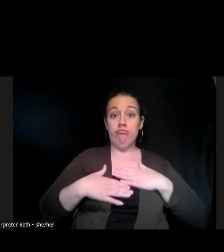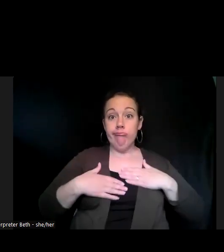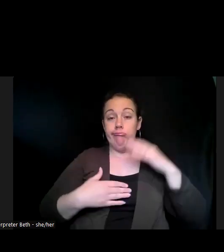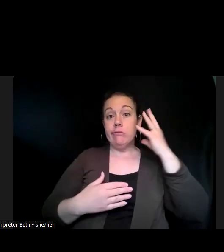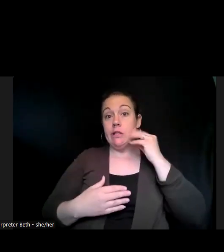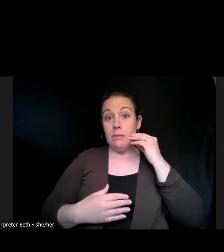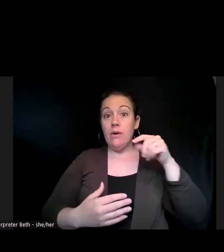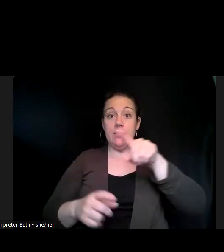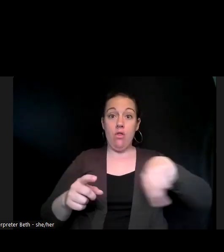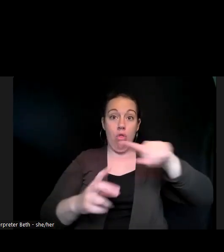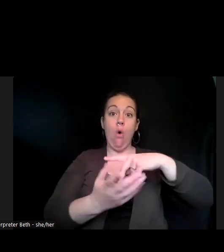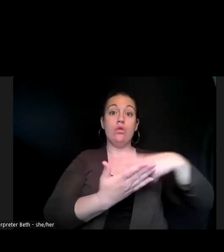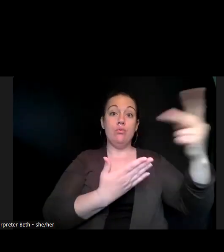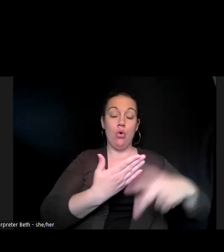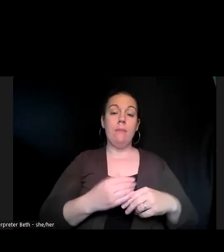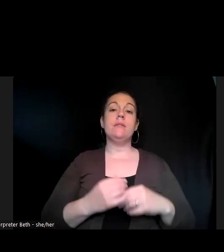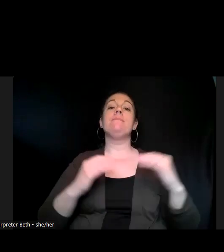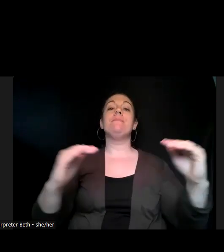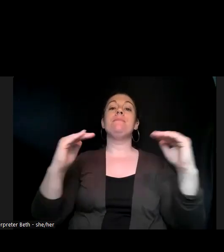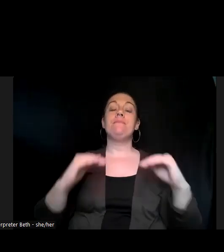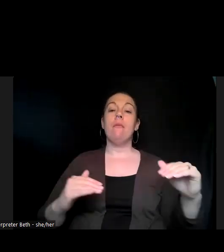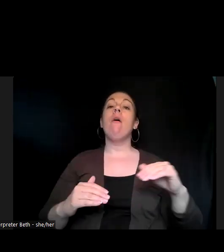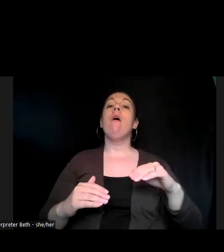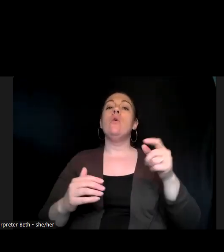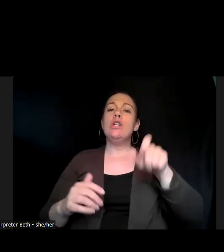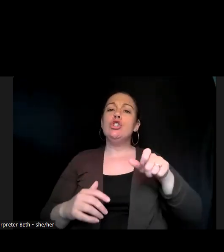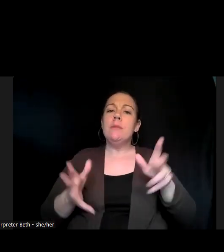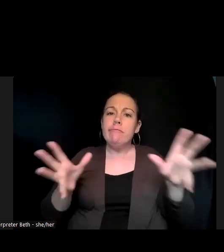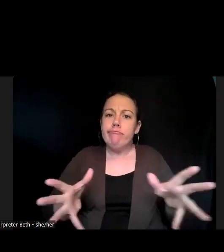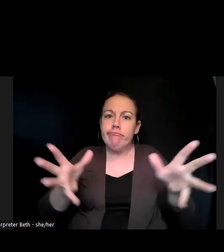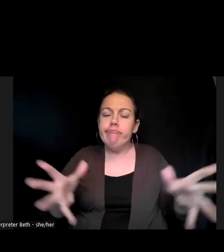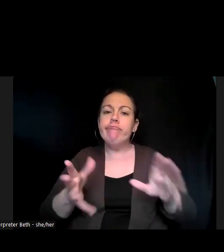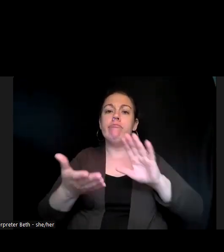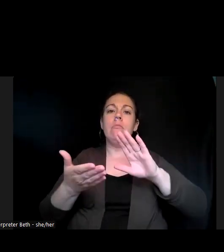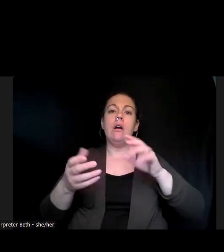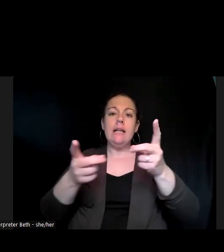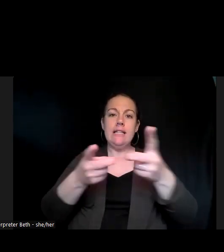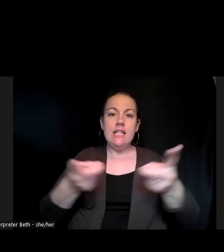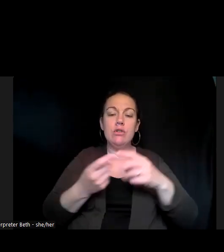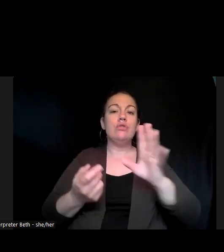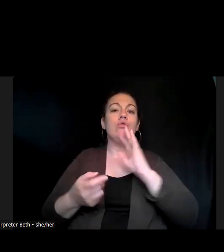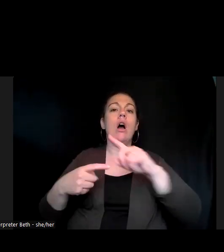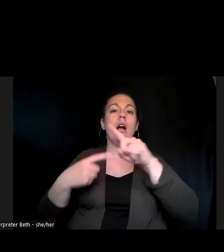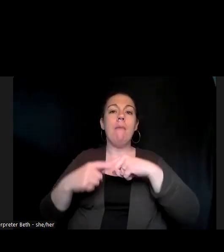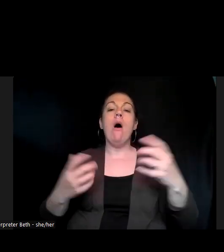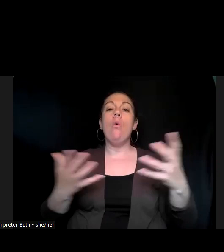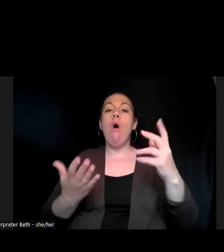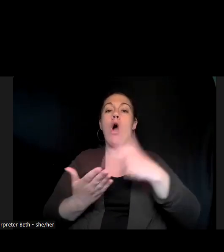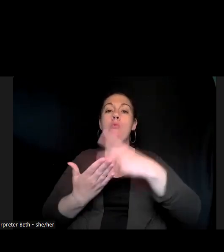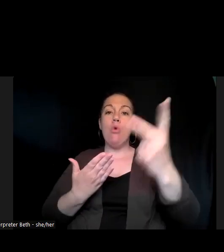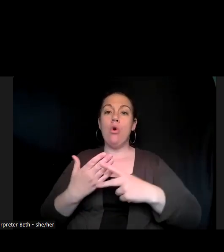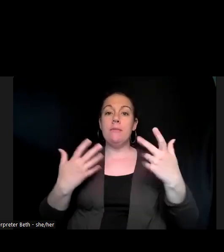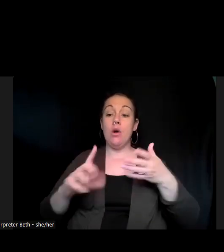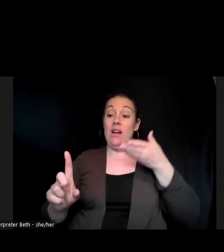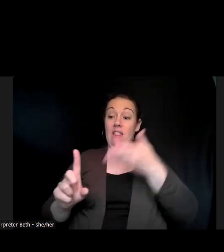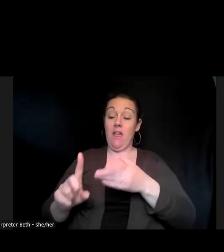want communities should be really pushing districts to talk about whether these programs that they've done so far are actually having an impact for